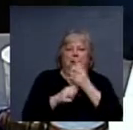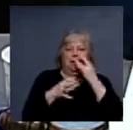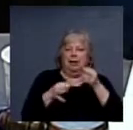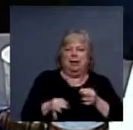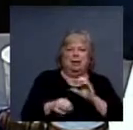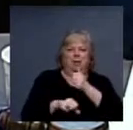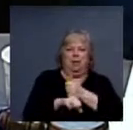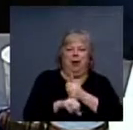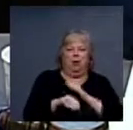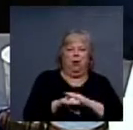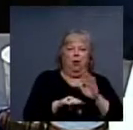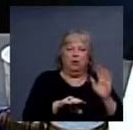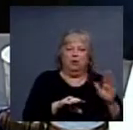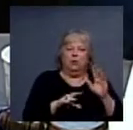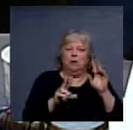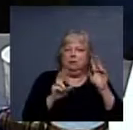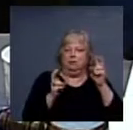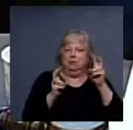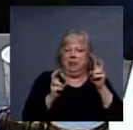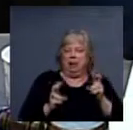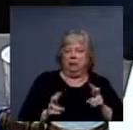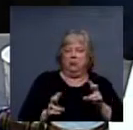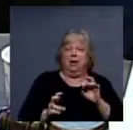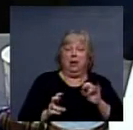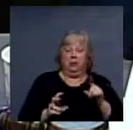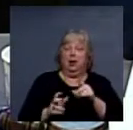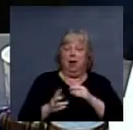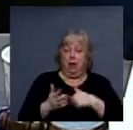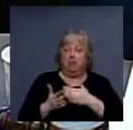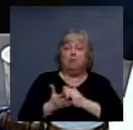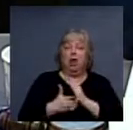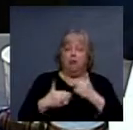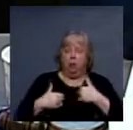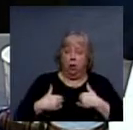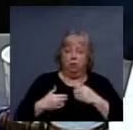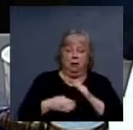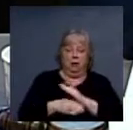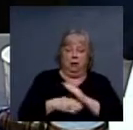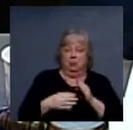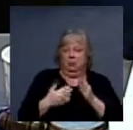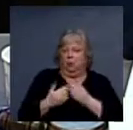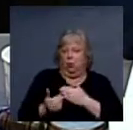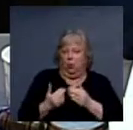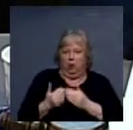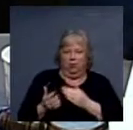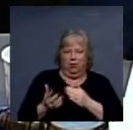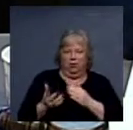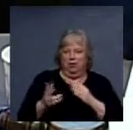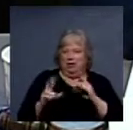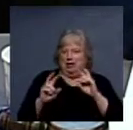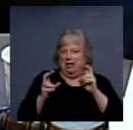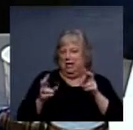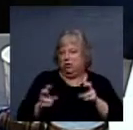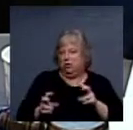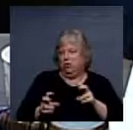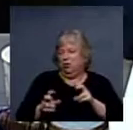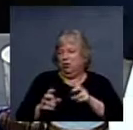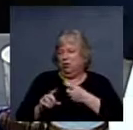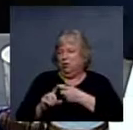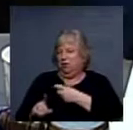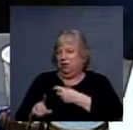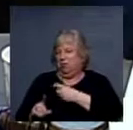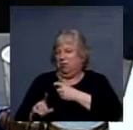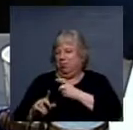on those issues. If they're entitled to own a business, whatever particular issues there are that deal with them from a